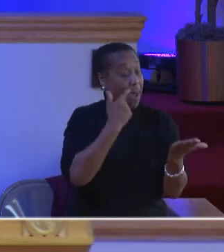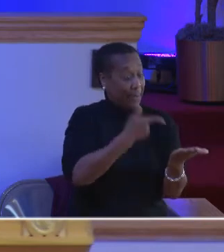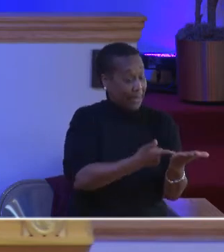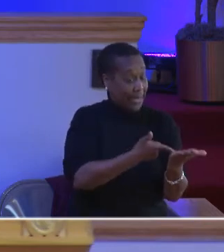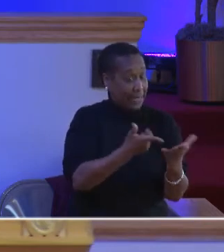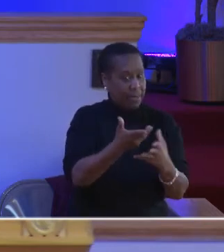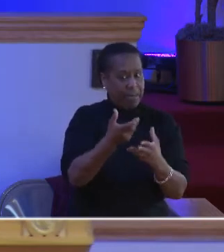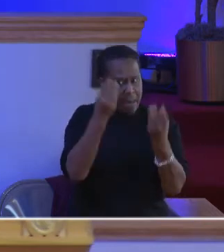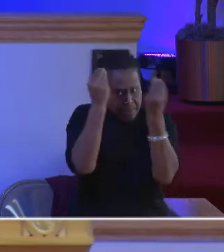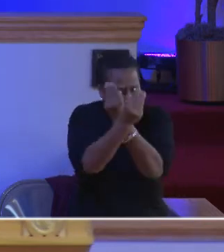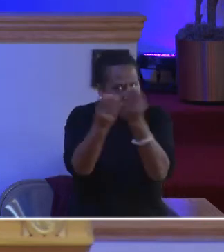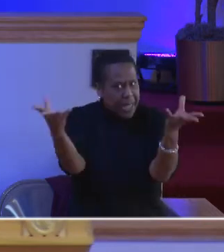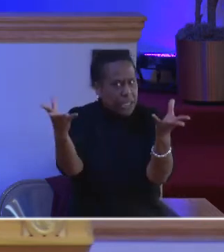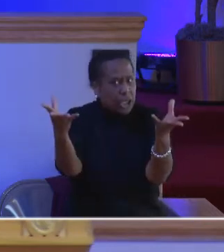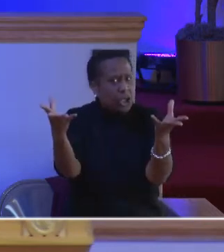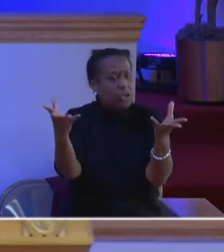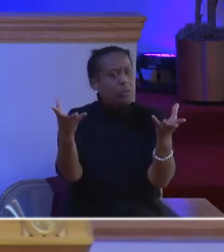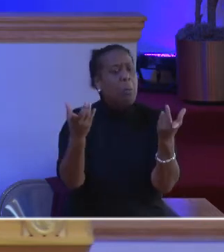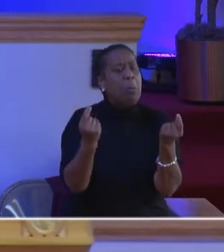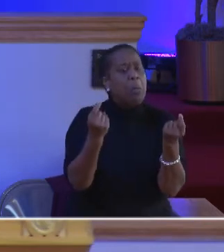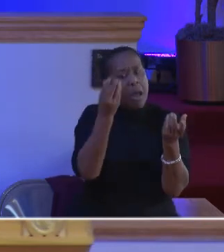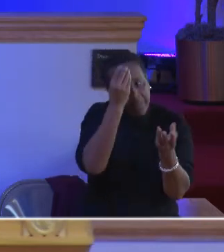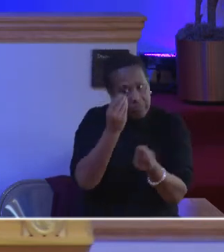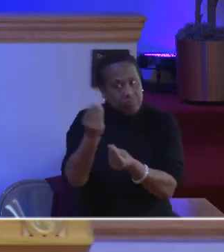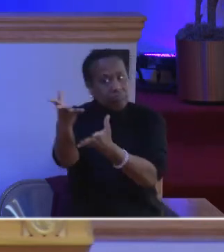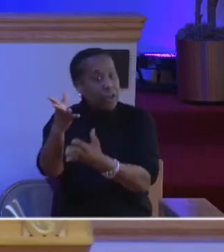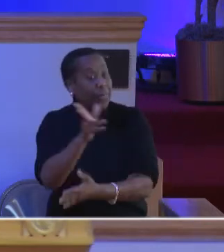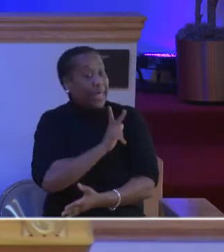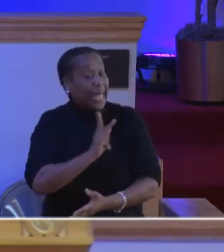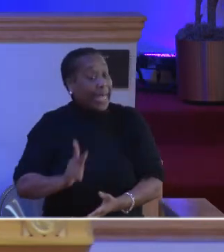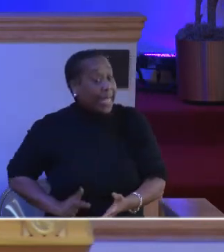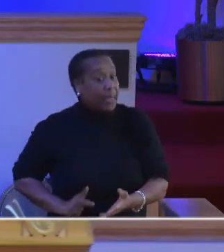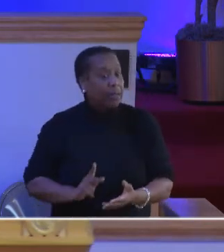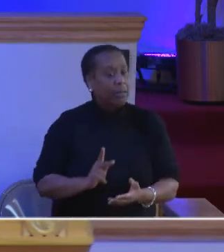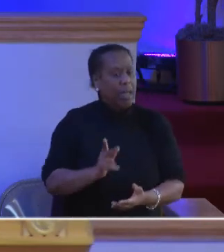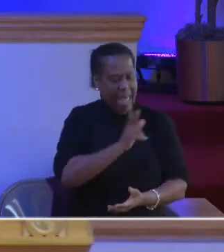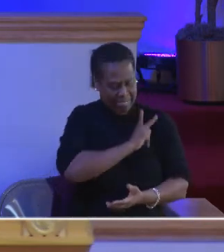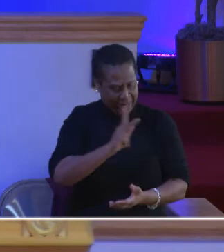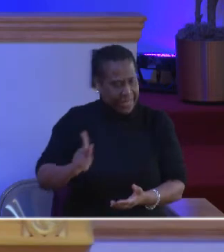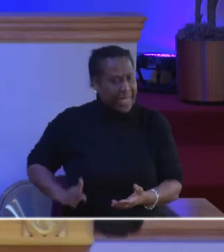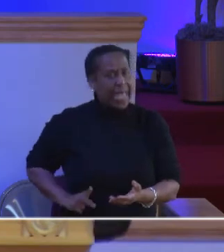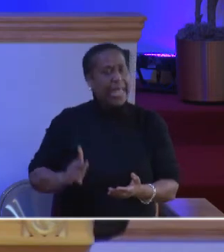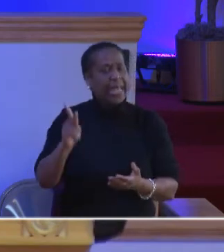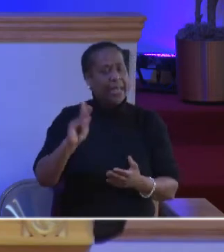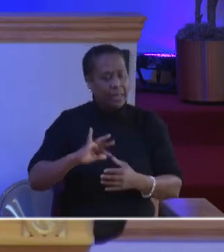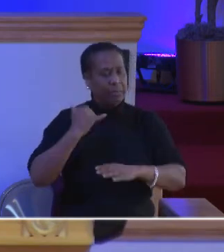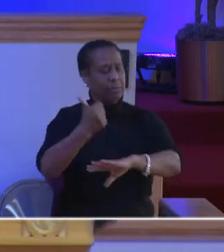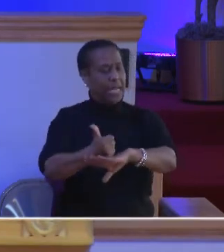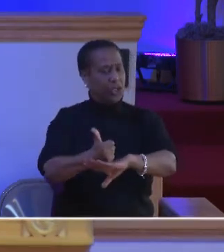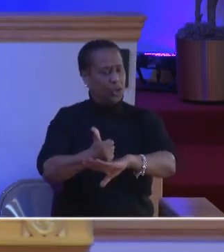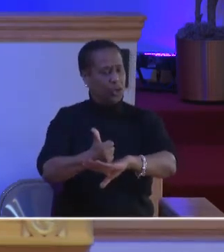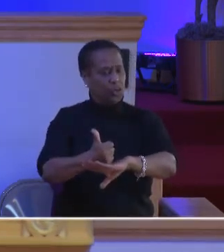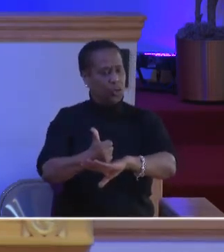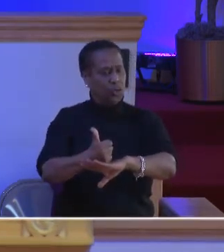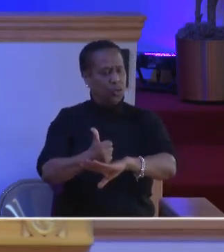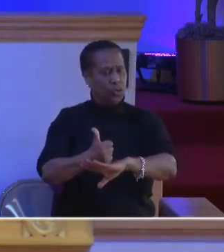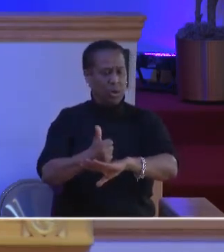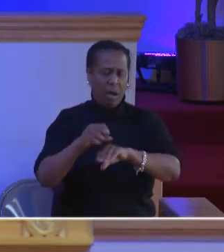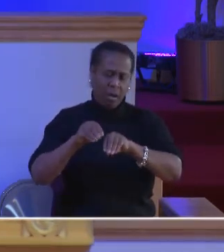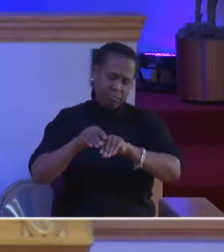the message back to the king. And then the king instituted